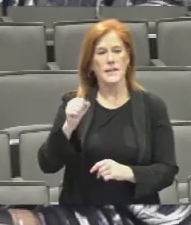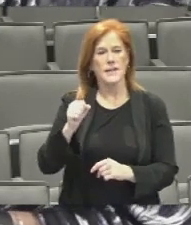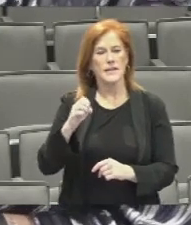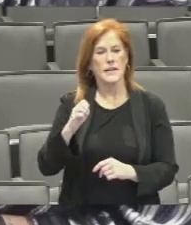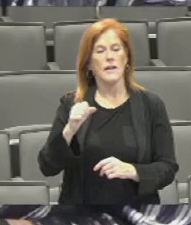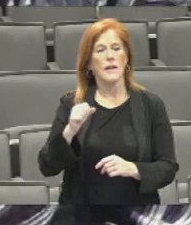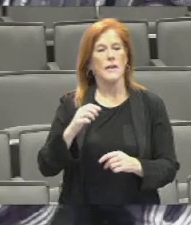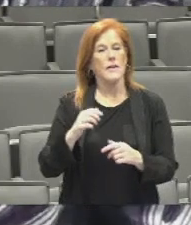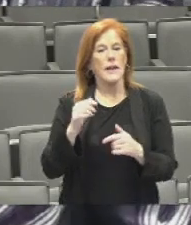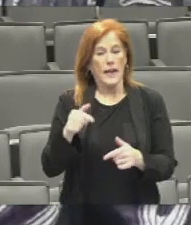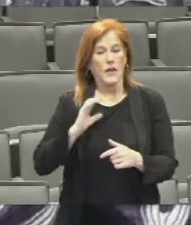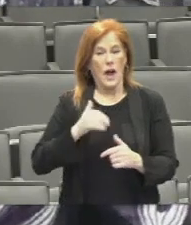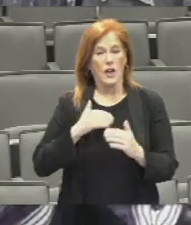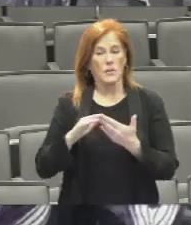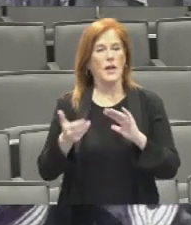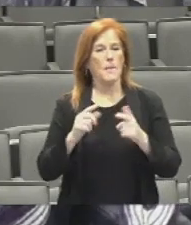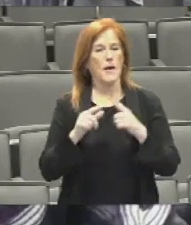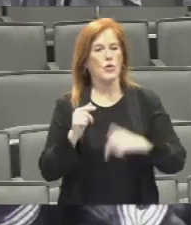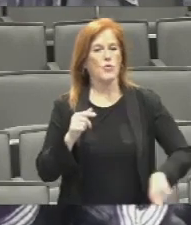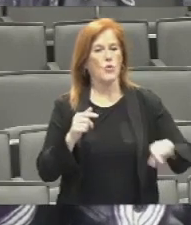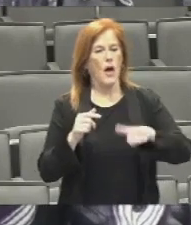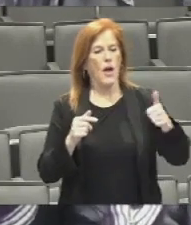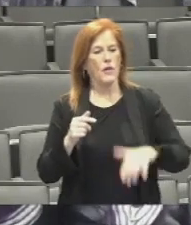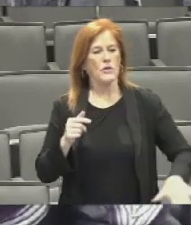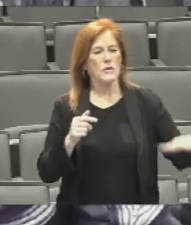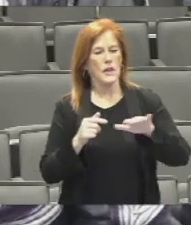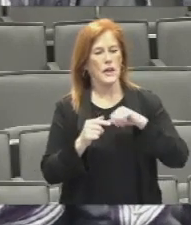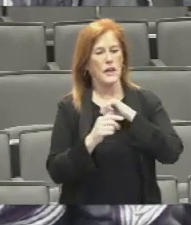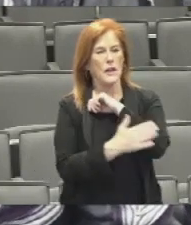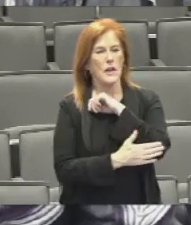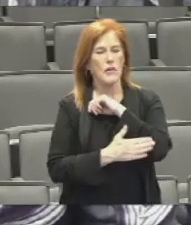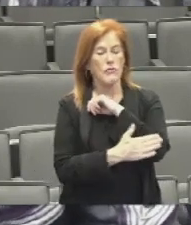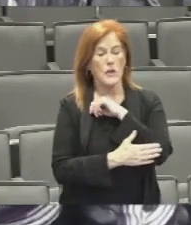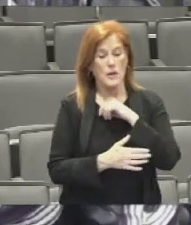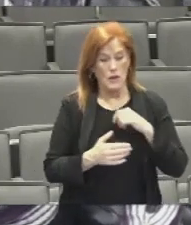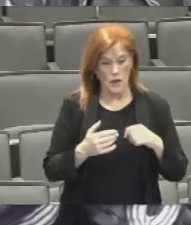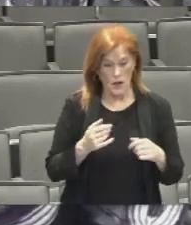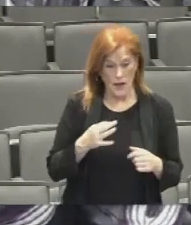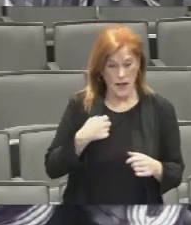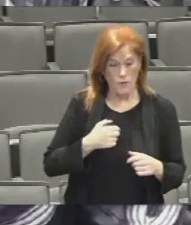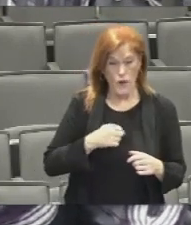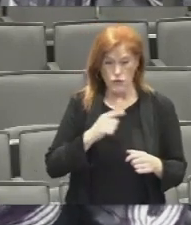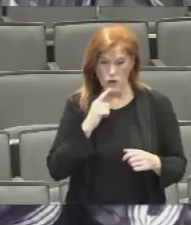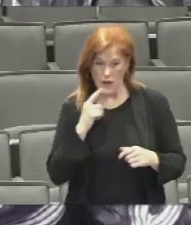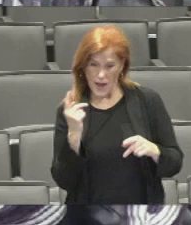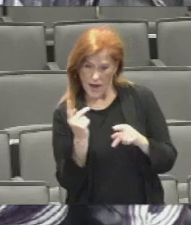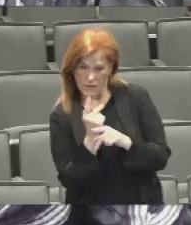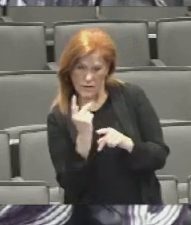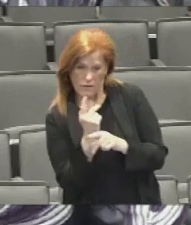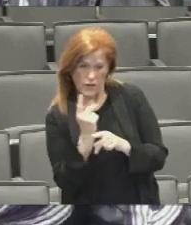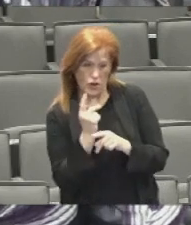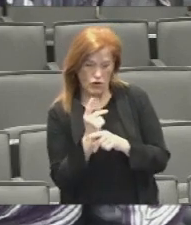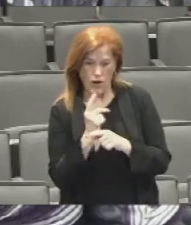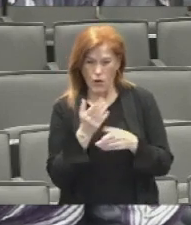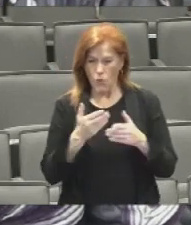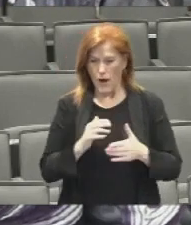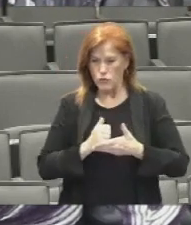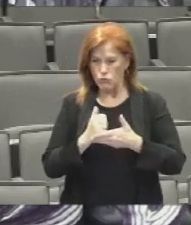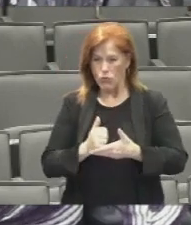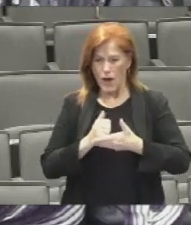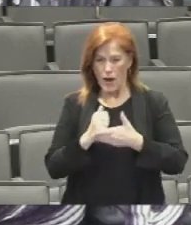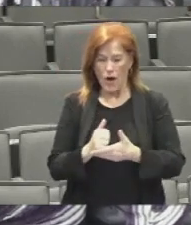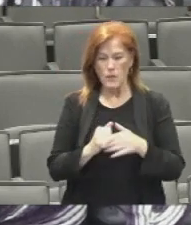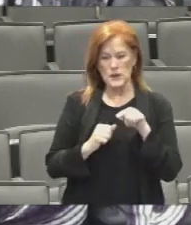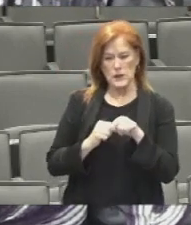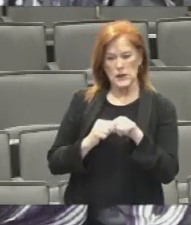our community. That's important because if we need to do measures or interventions, that's where we